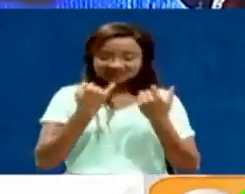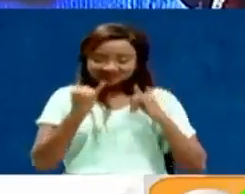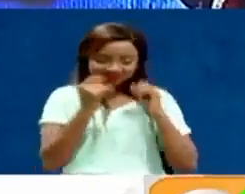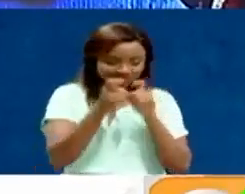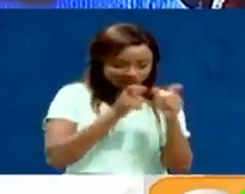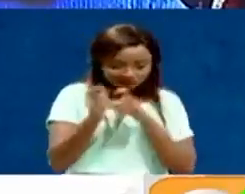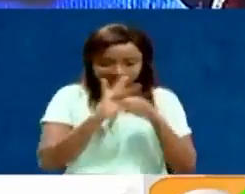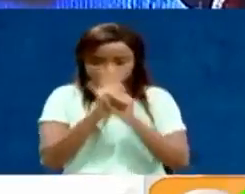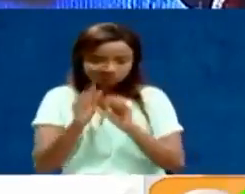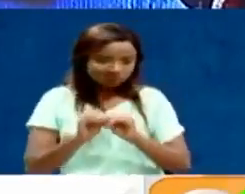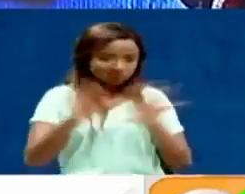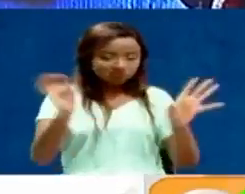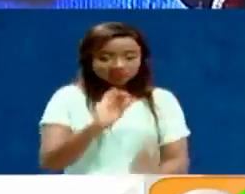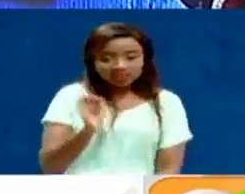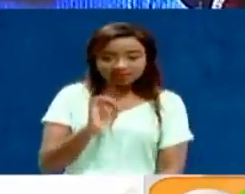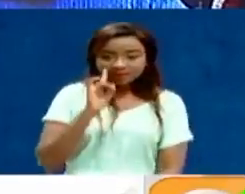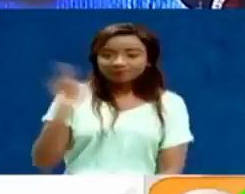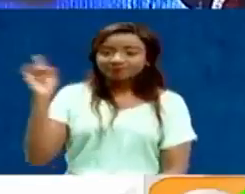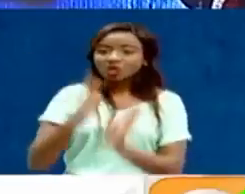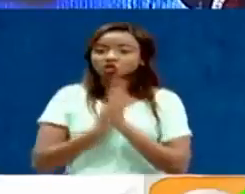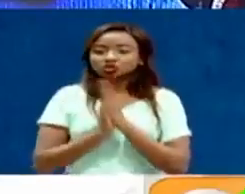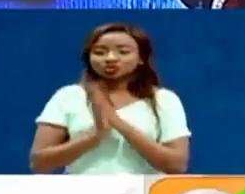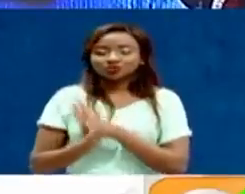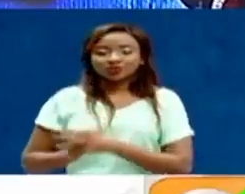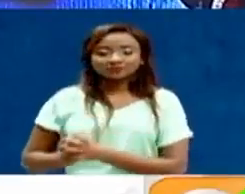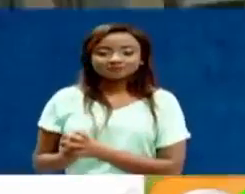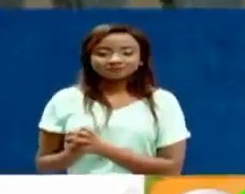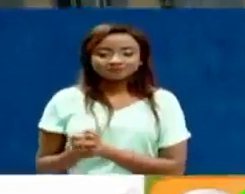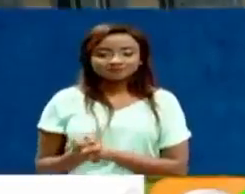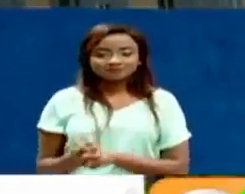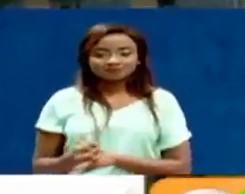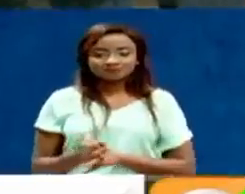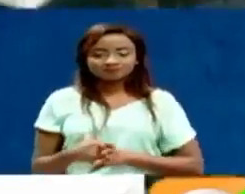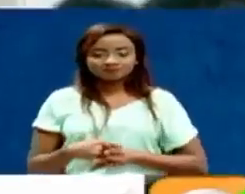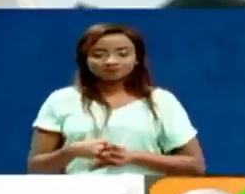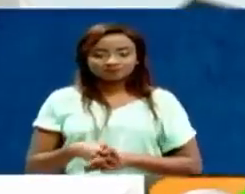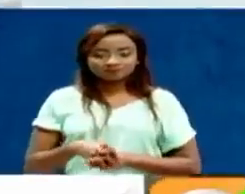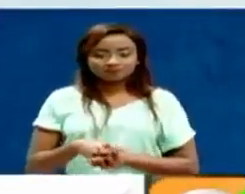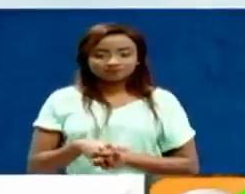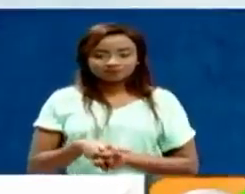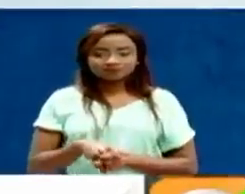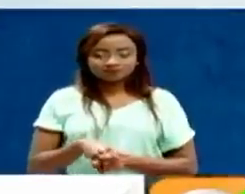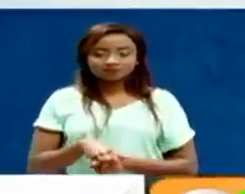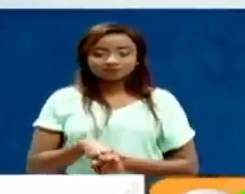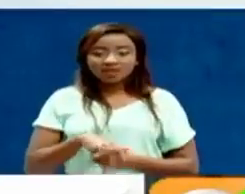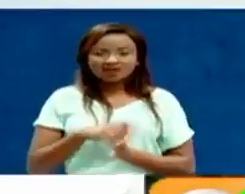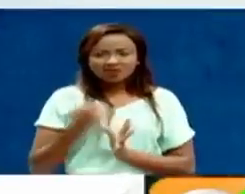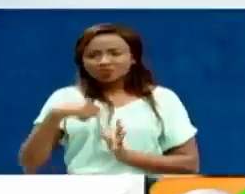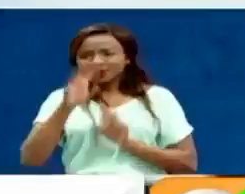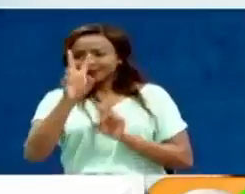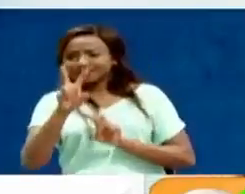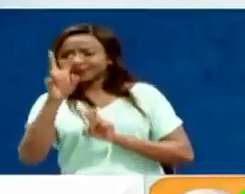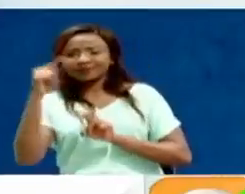COVID-19 virus. Makori Ongechi with more. The anticipated September reopening